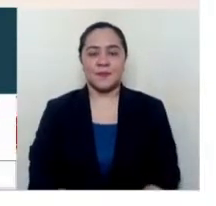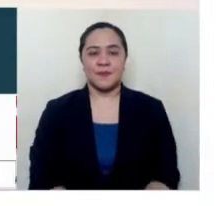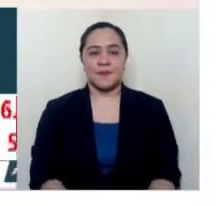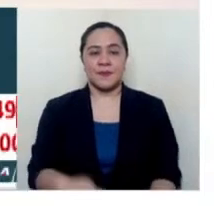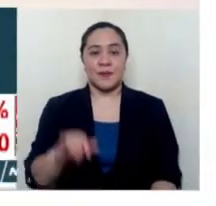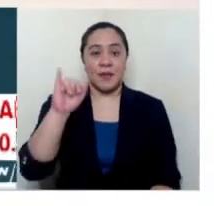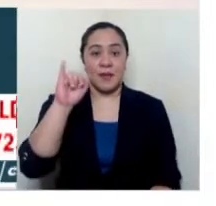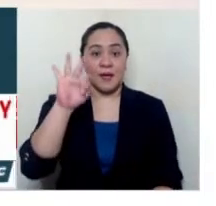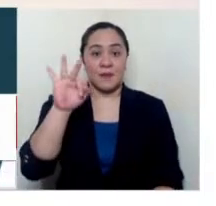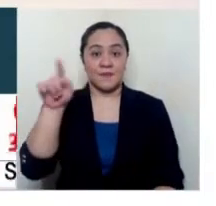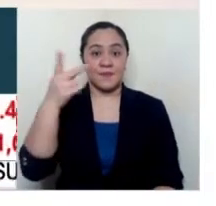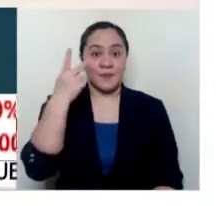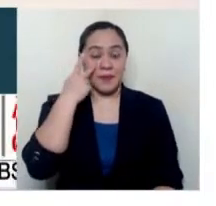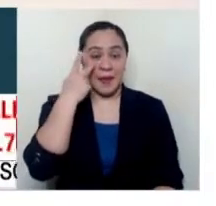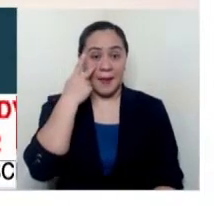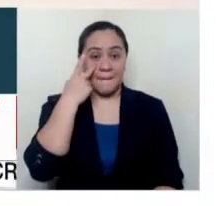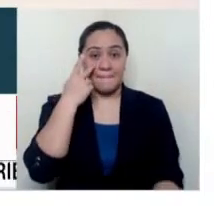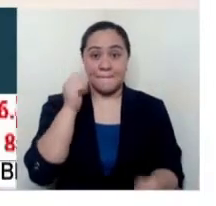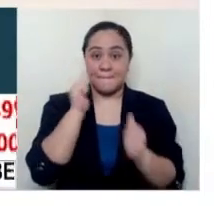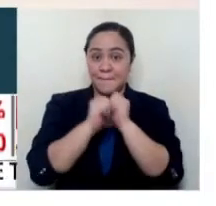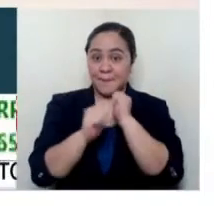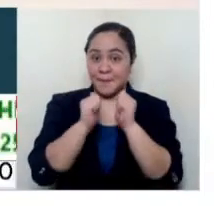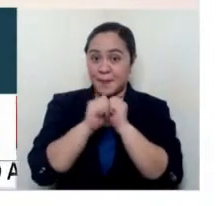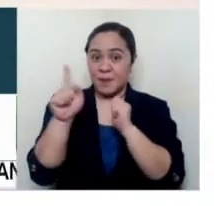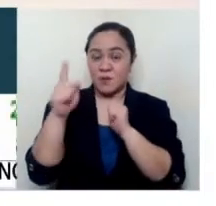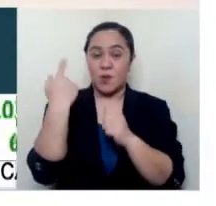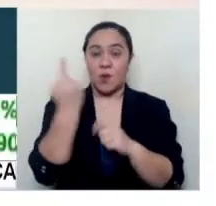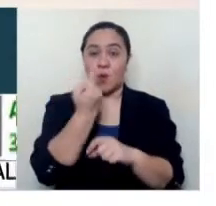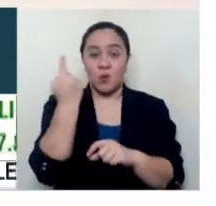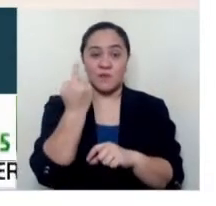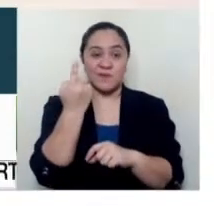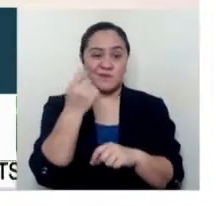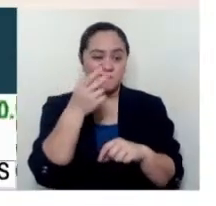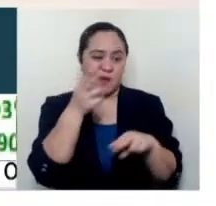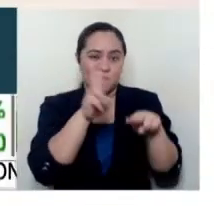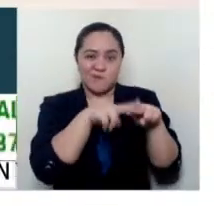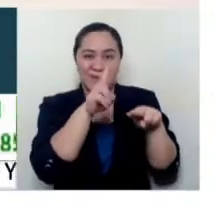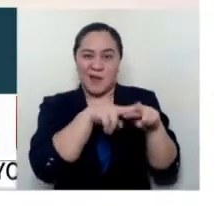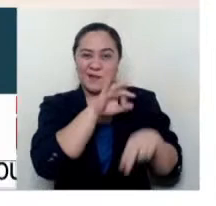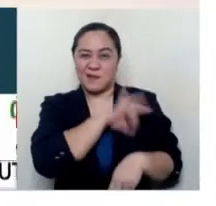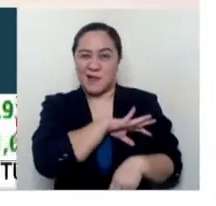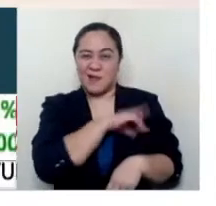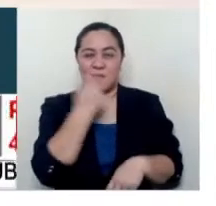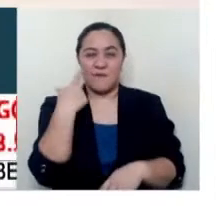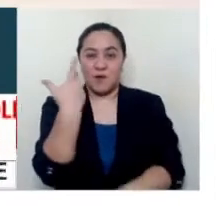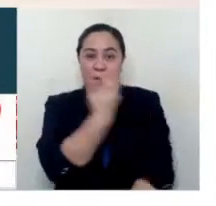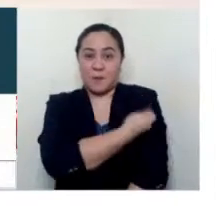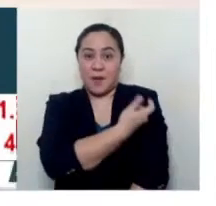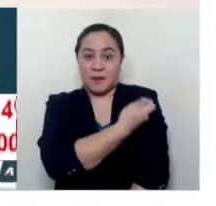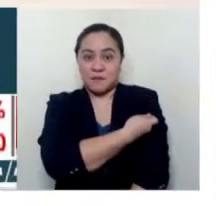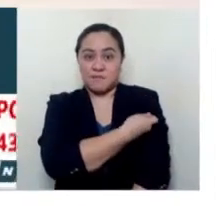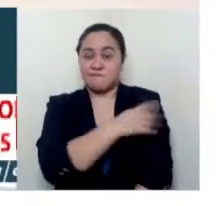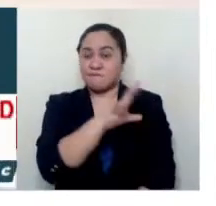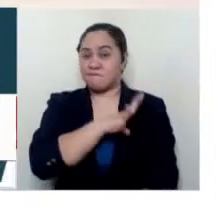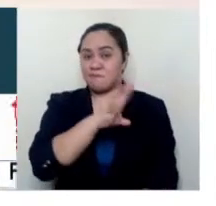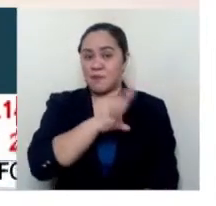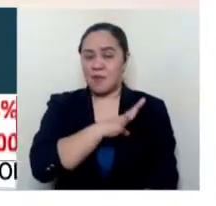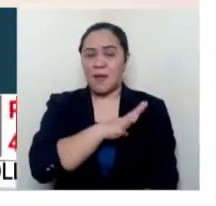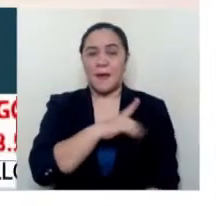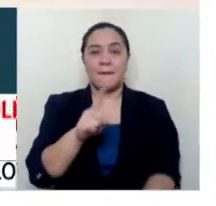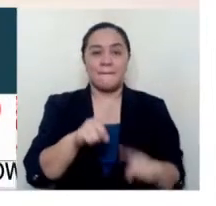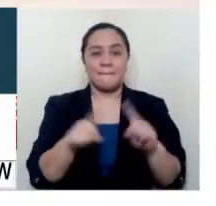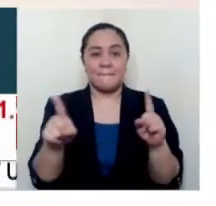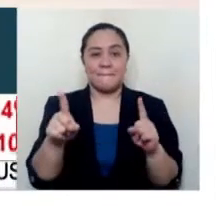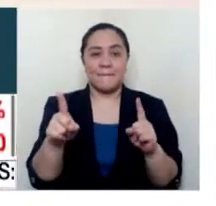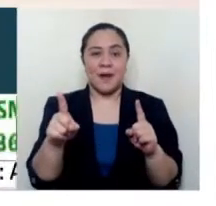if it is a means to really just incentivize people to have themselves vaccinated, that's all right. But to really